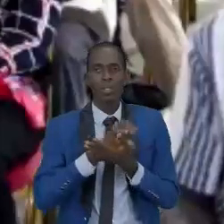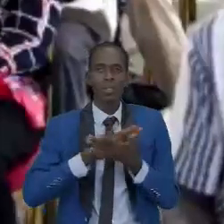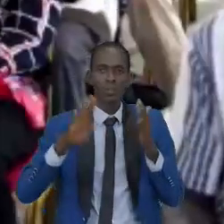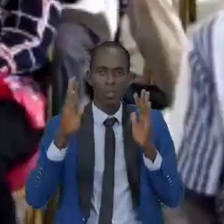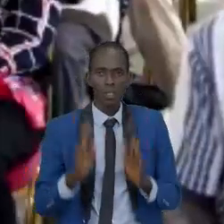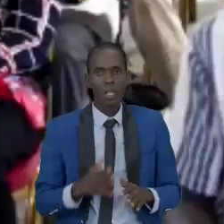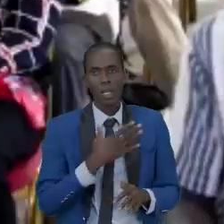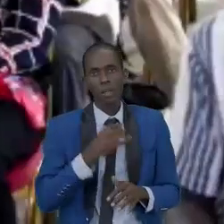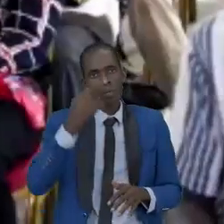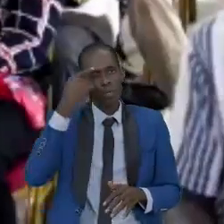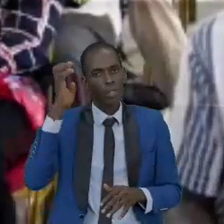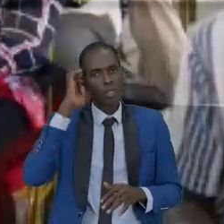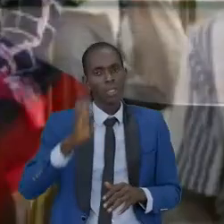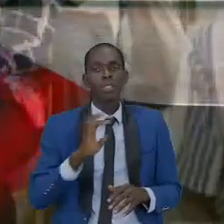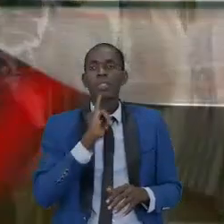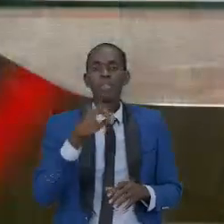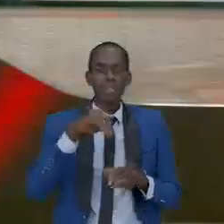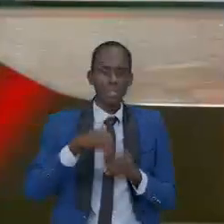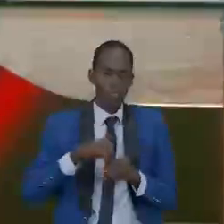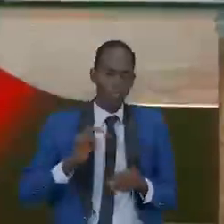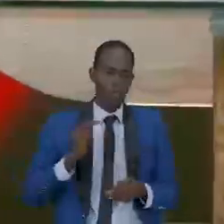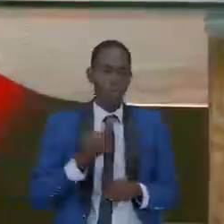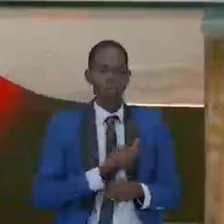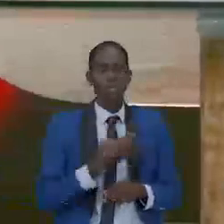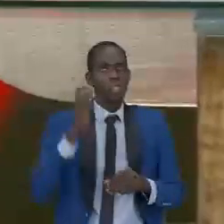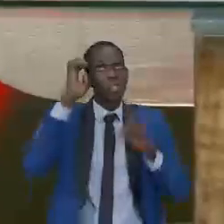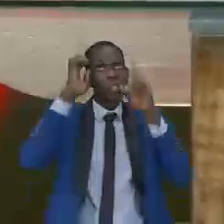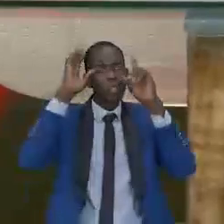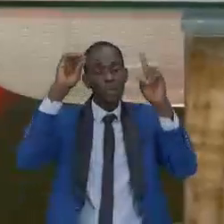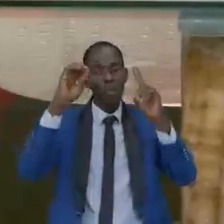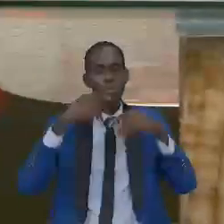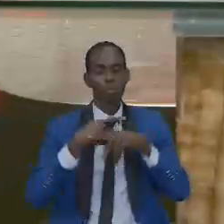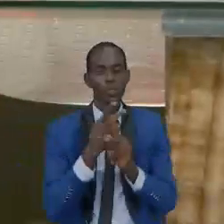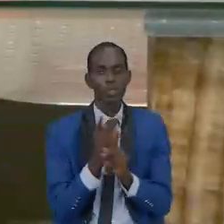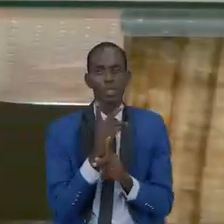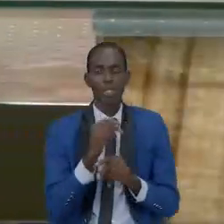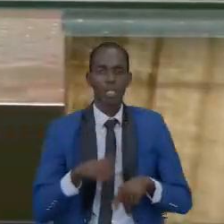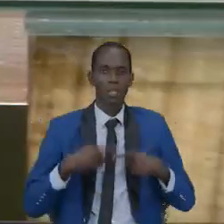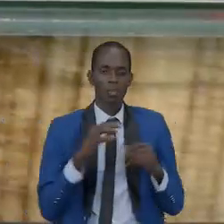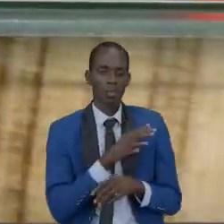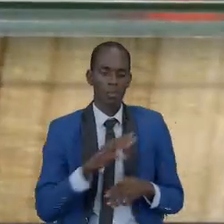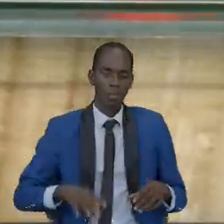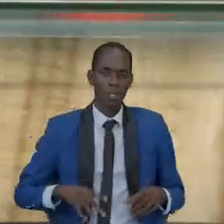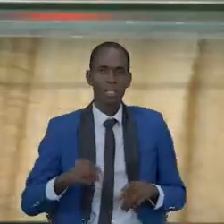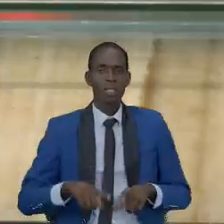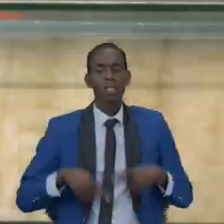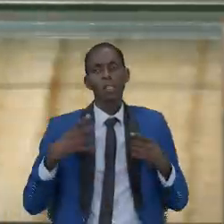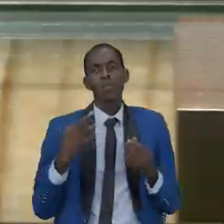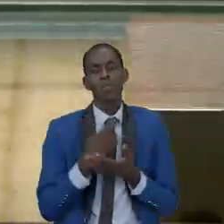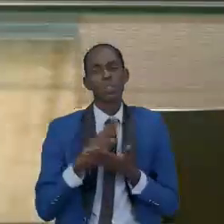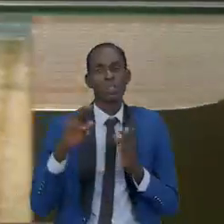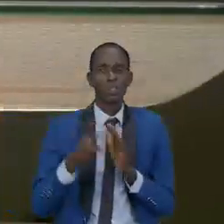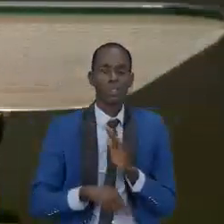he lives inside us, he produces the life of Christ and the life of righteousness